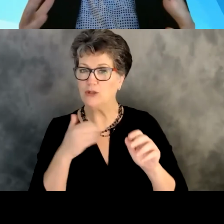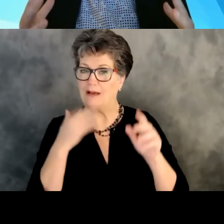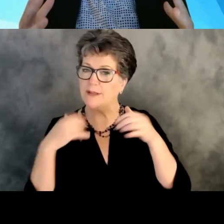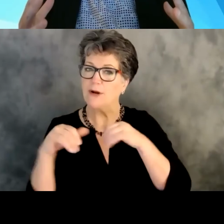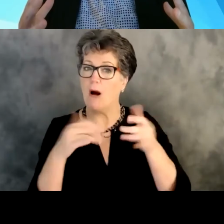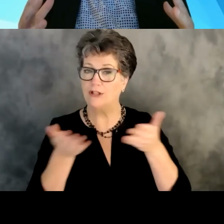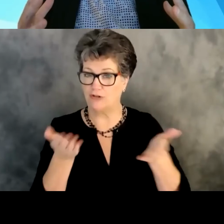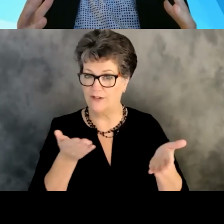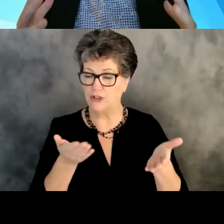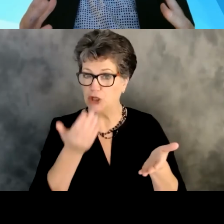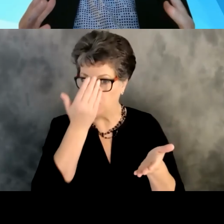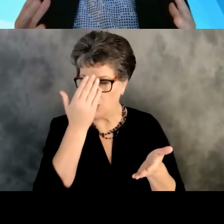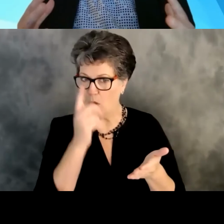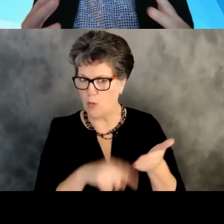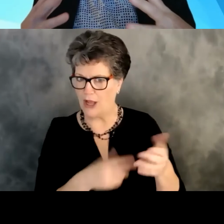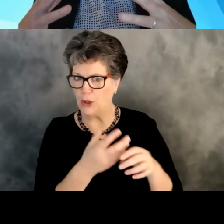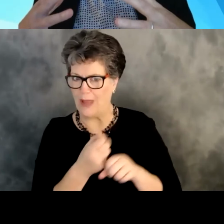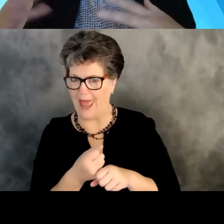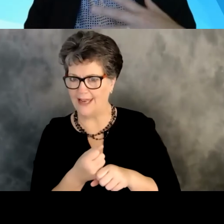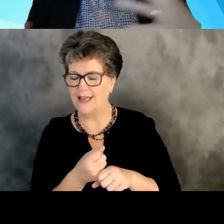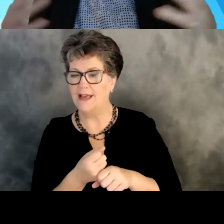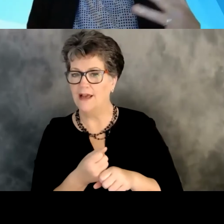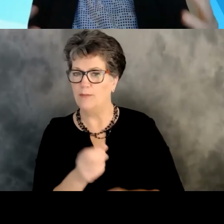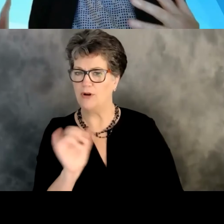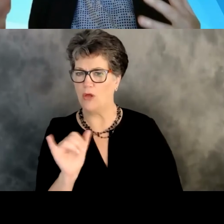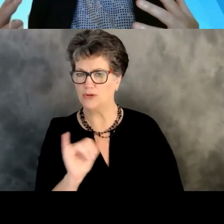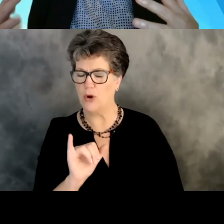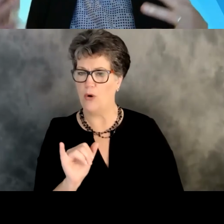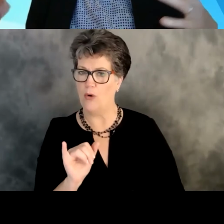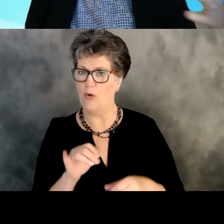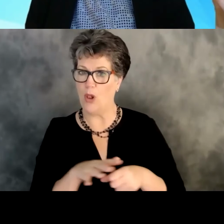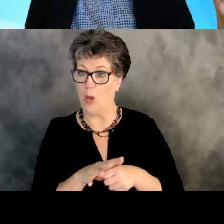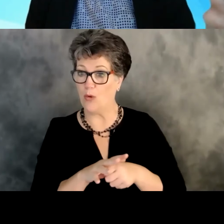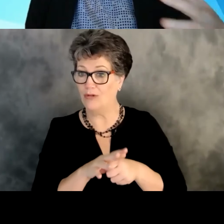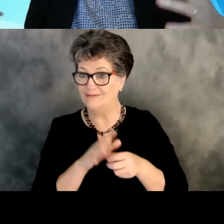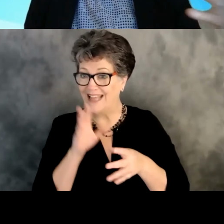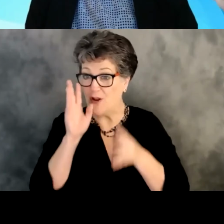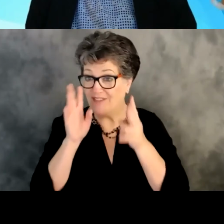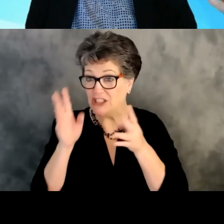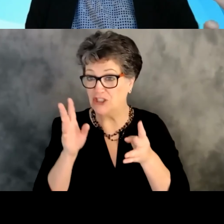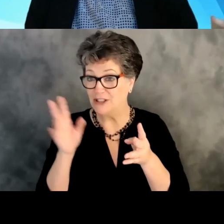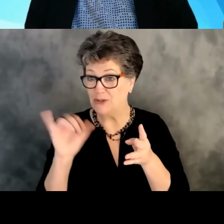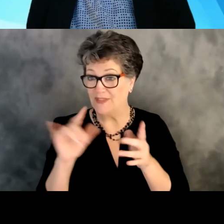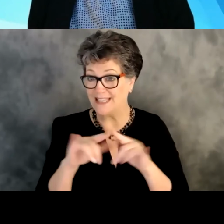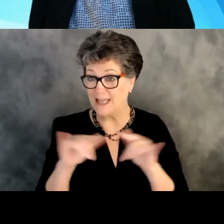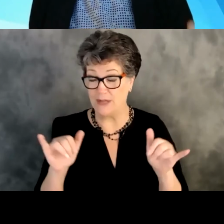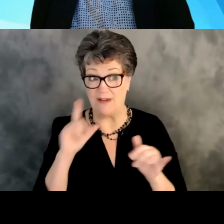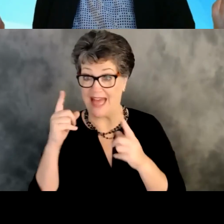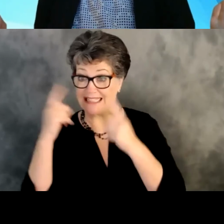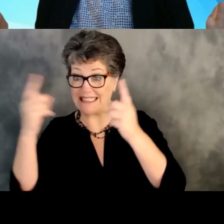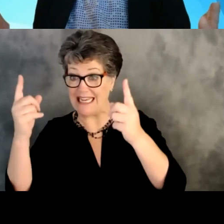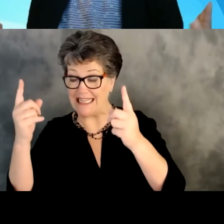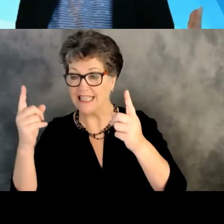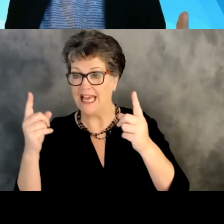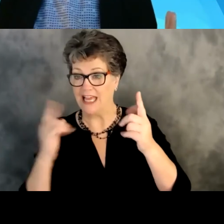services so you know what to get, you'll get, but that there'll also be these room for local innovation. And then as innovation succeeds, it could bubble up